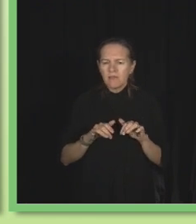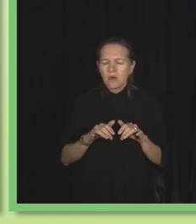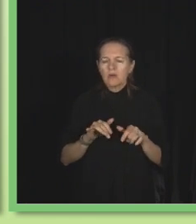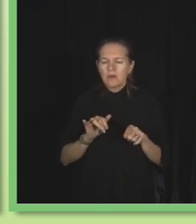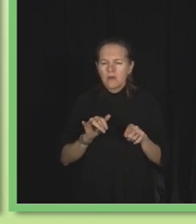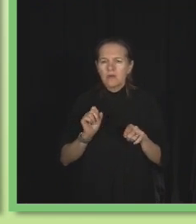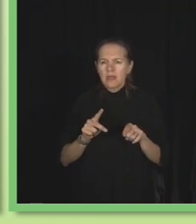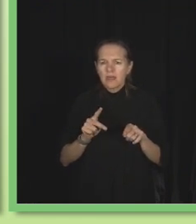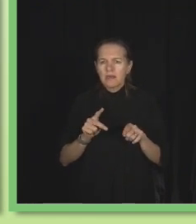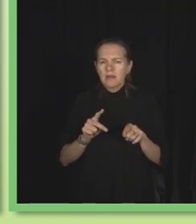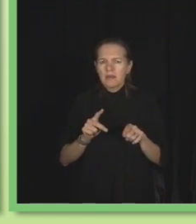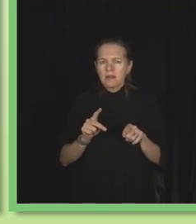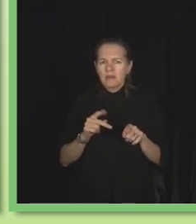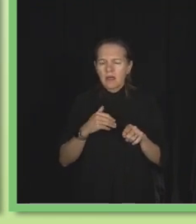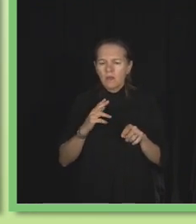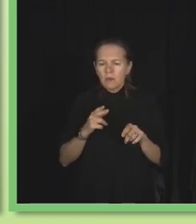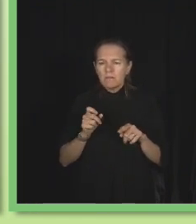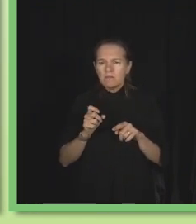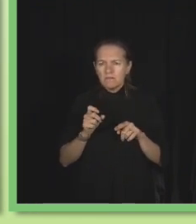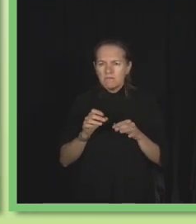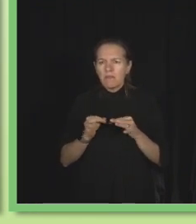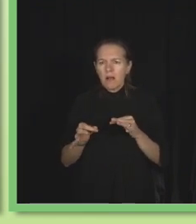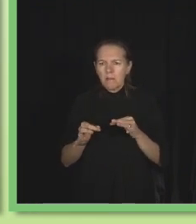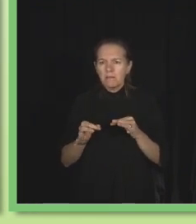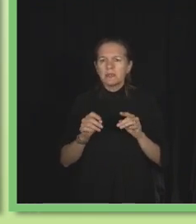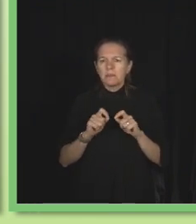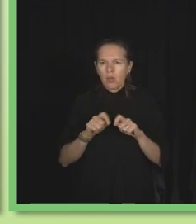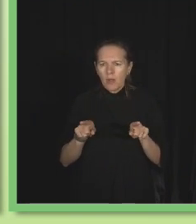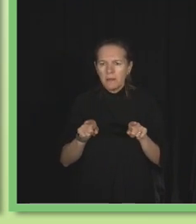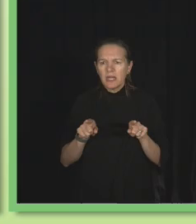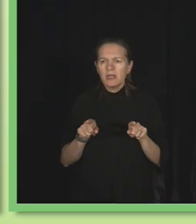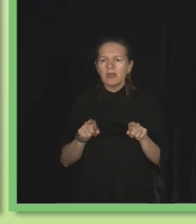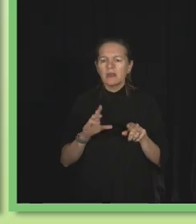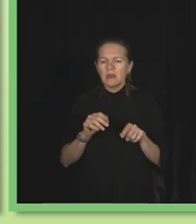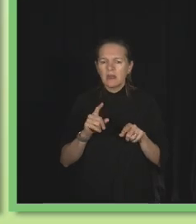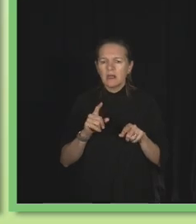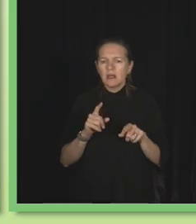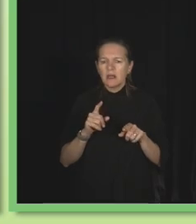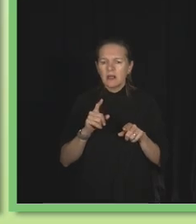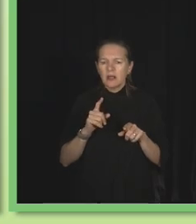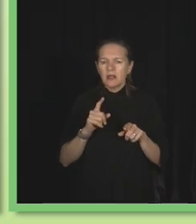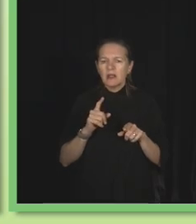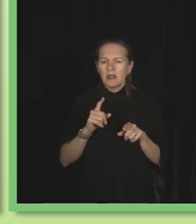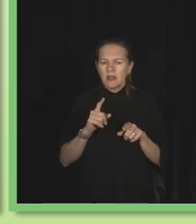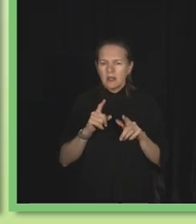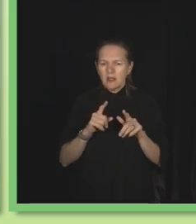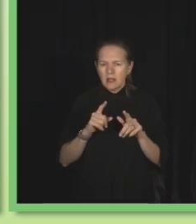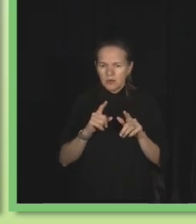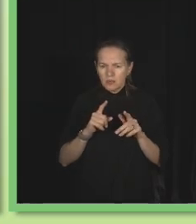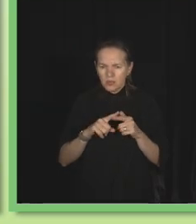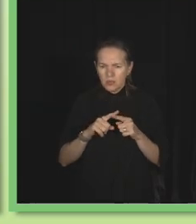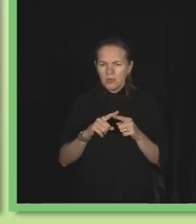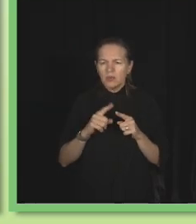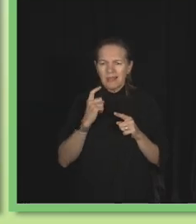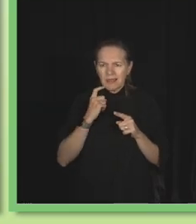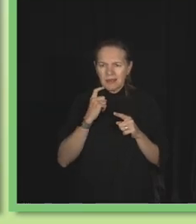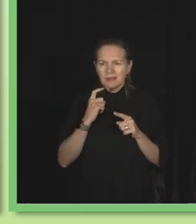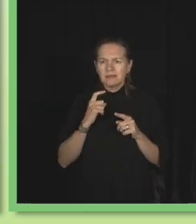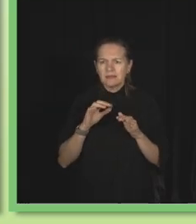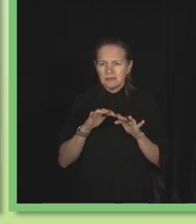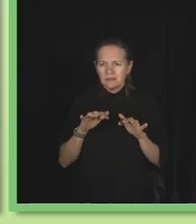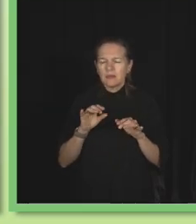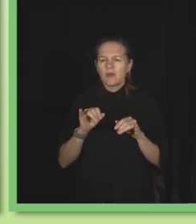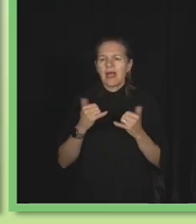Okay, I'll bump the deployment to the latest image. That should help as it's even more efficient